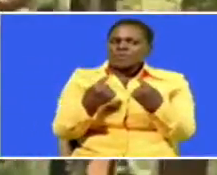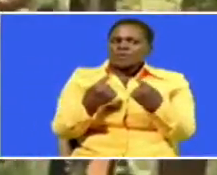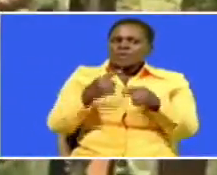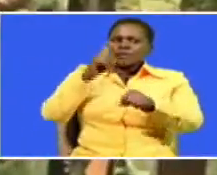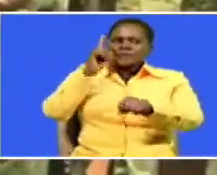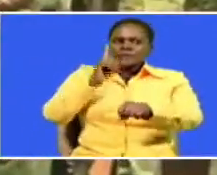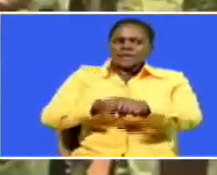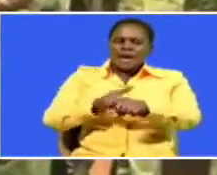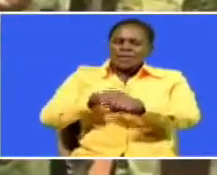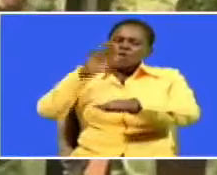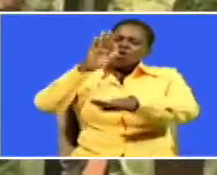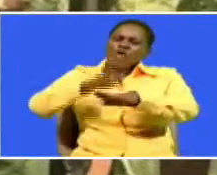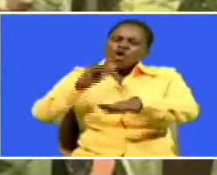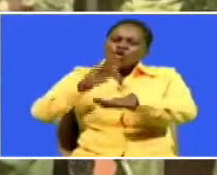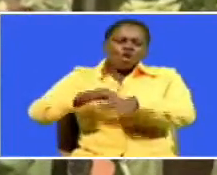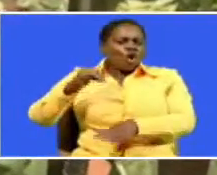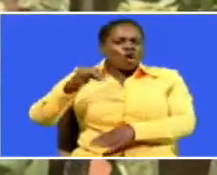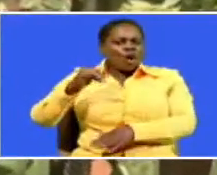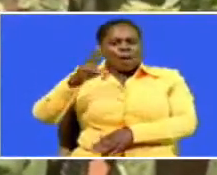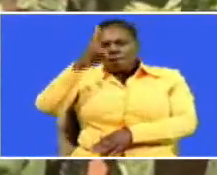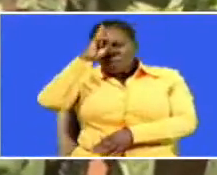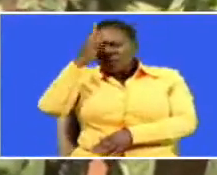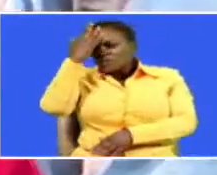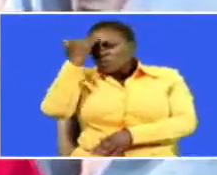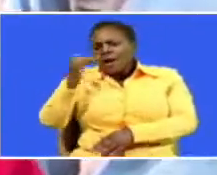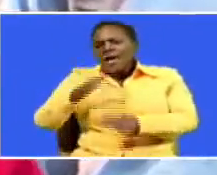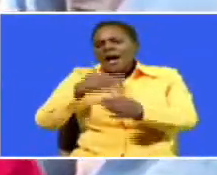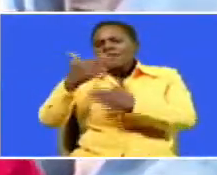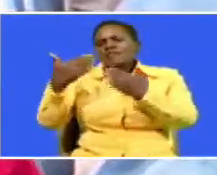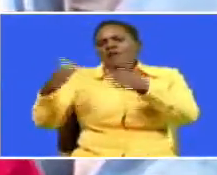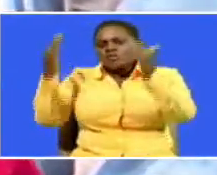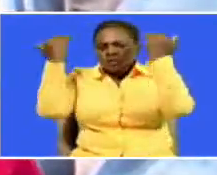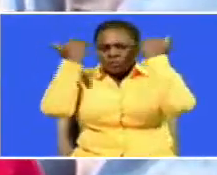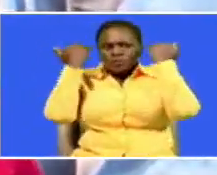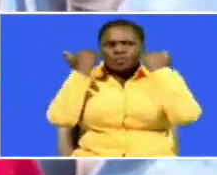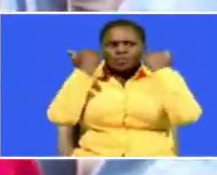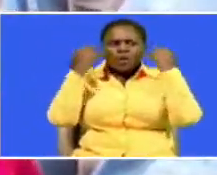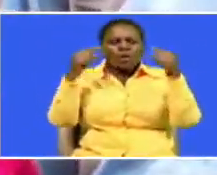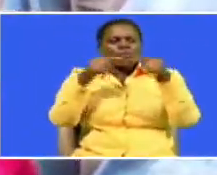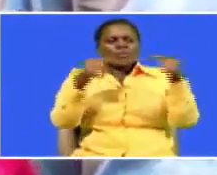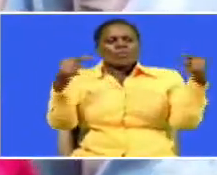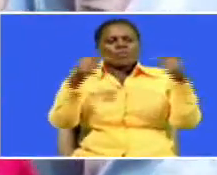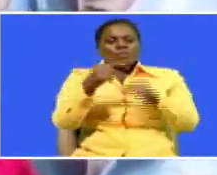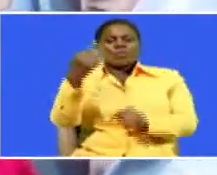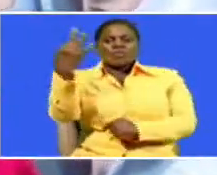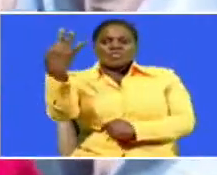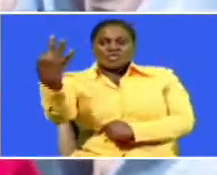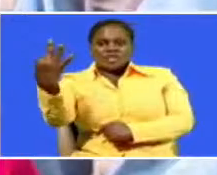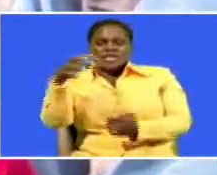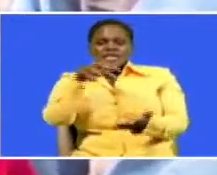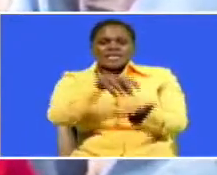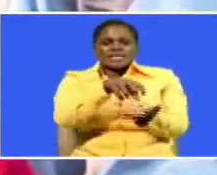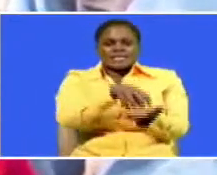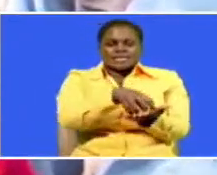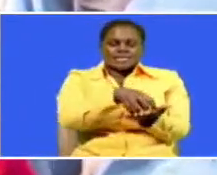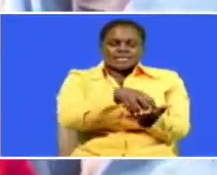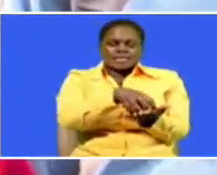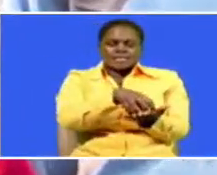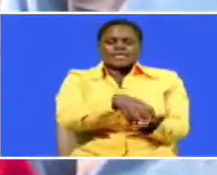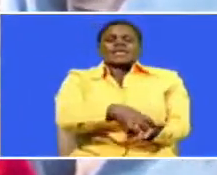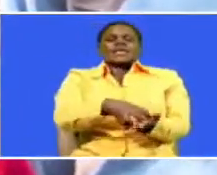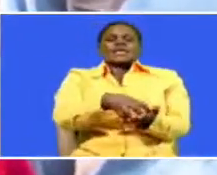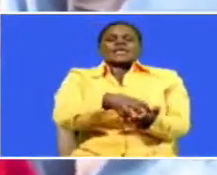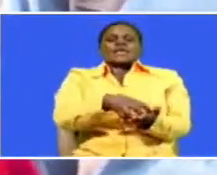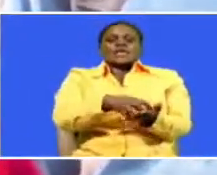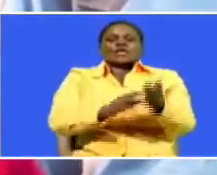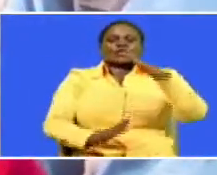someone call in police after losing in the courts of law? There are three appeals that were filed in the Court of